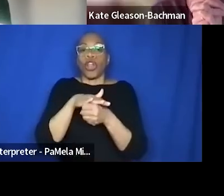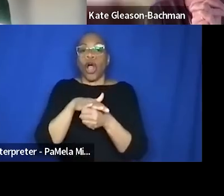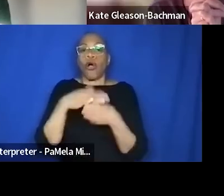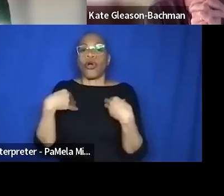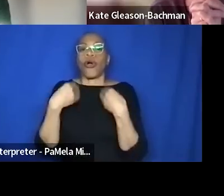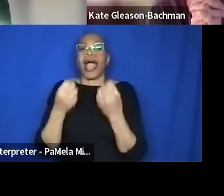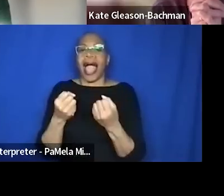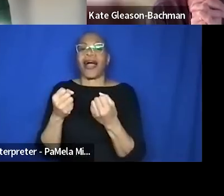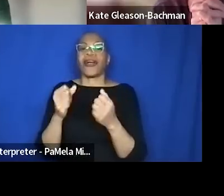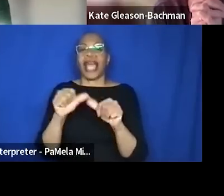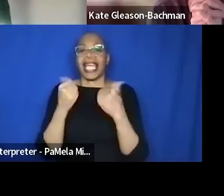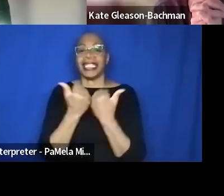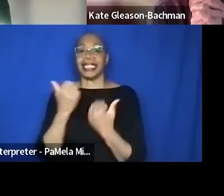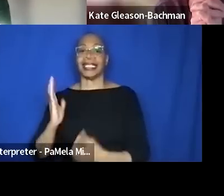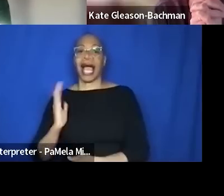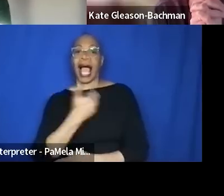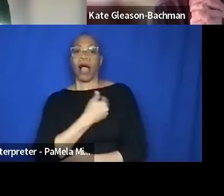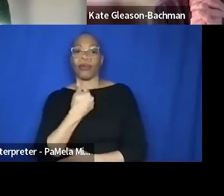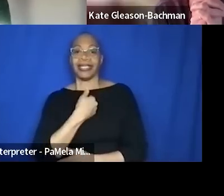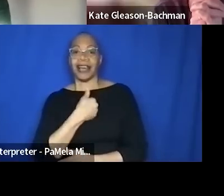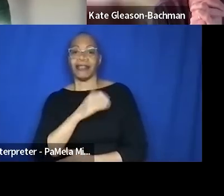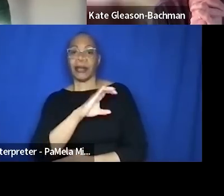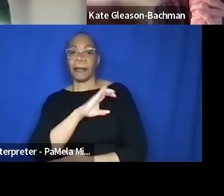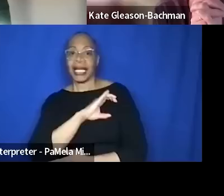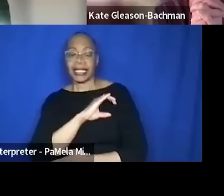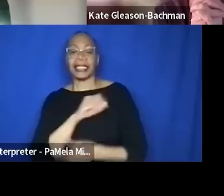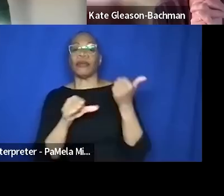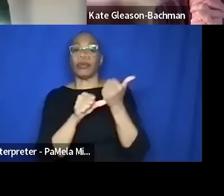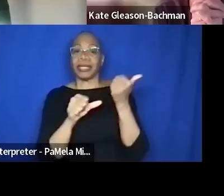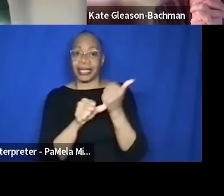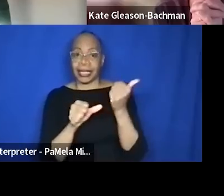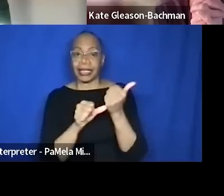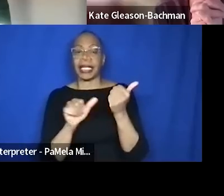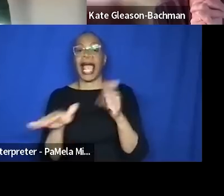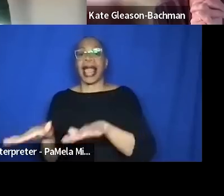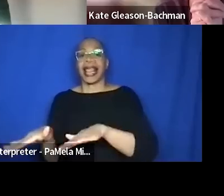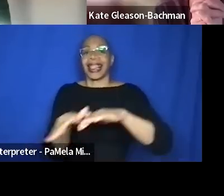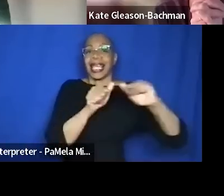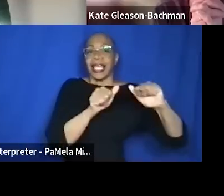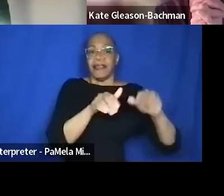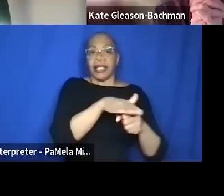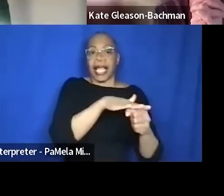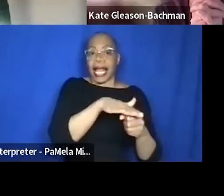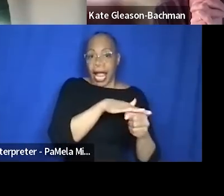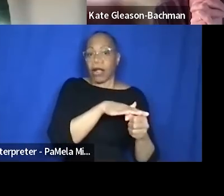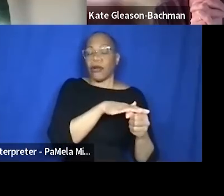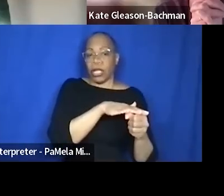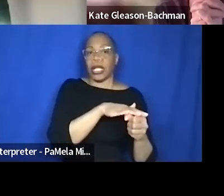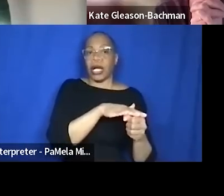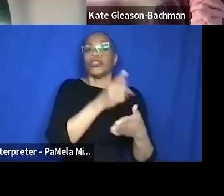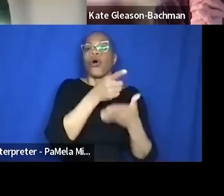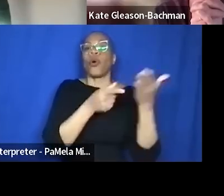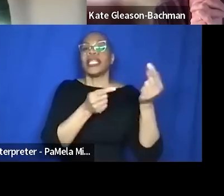agencies, ourselves and the police, people were assisted in leaving that section. They would block